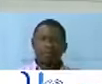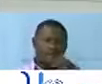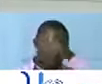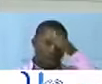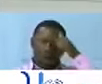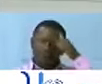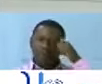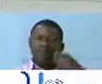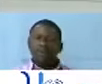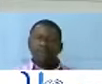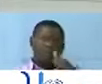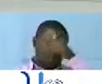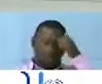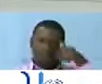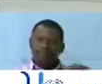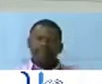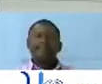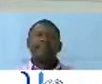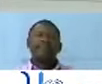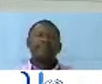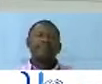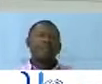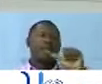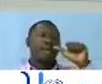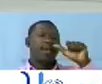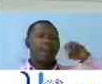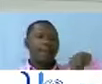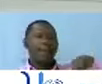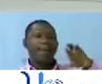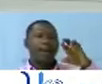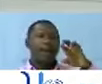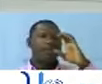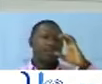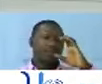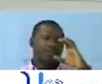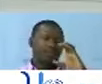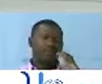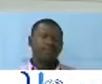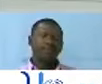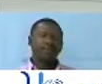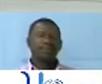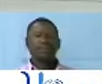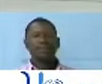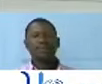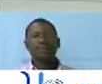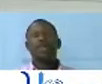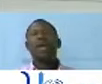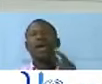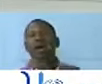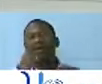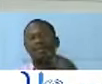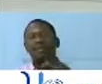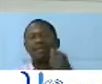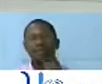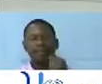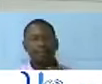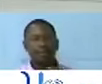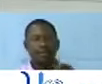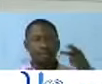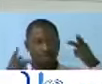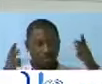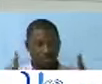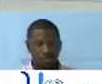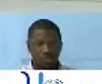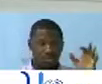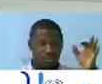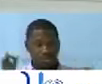at AMRC. Bo xamne nak li jantina be am liggey ci AMRC. Subsequently he was made a judge.